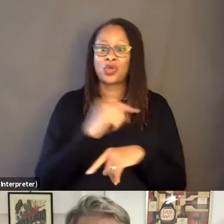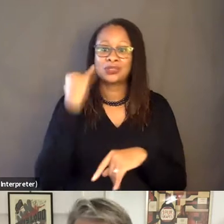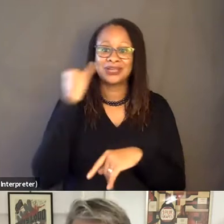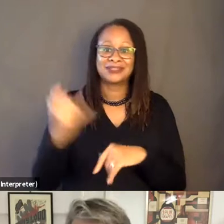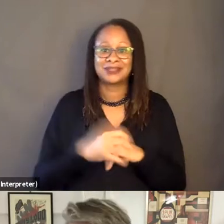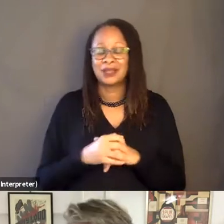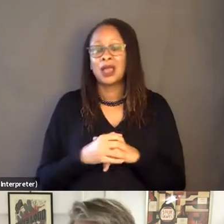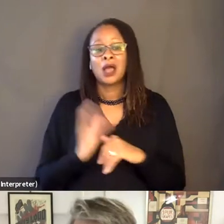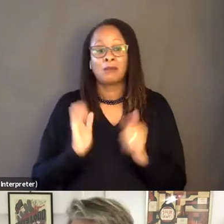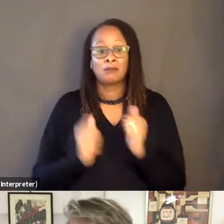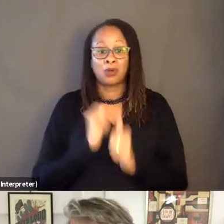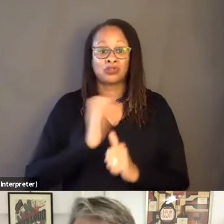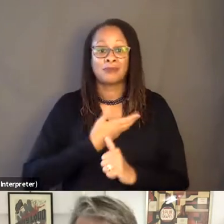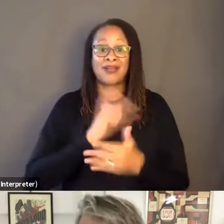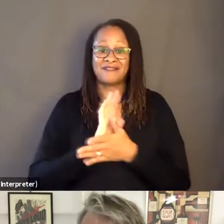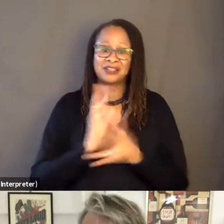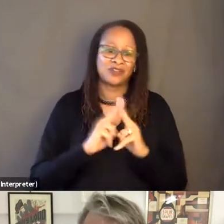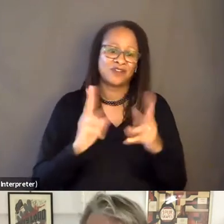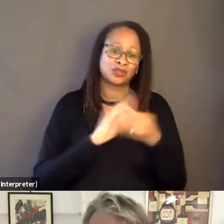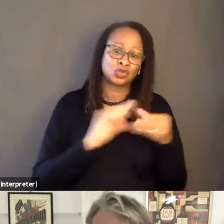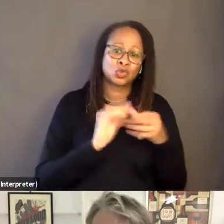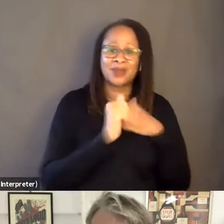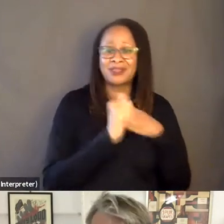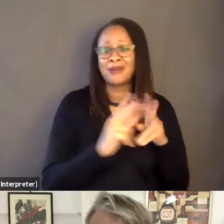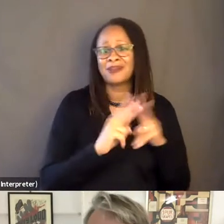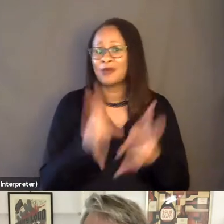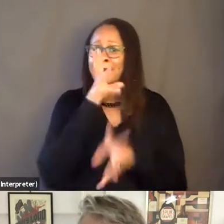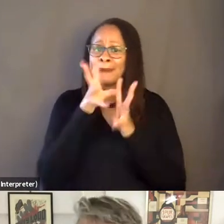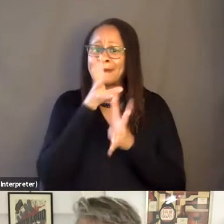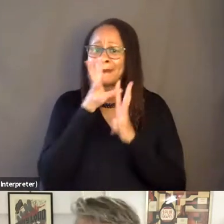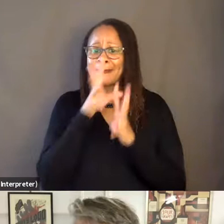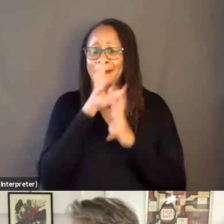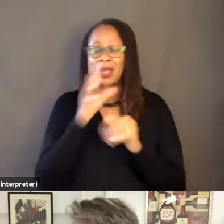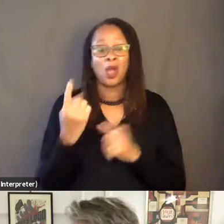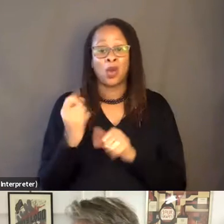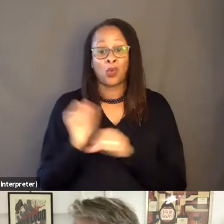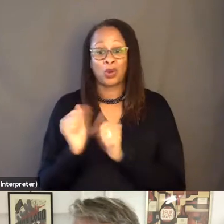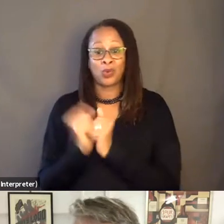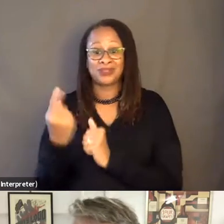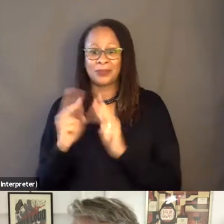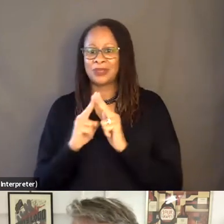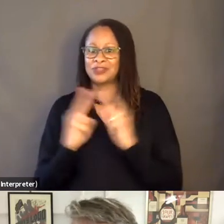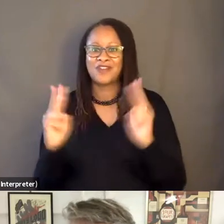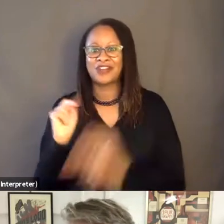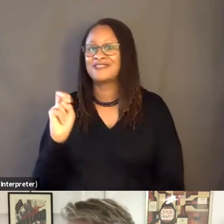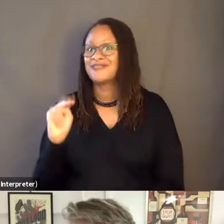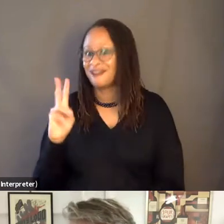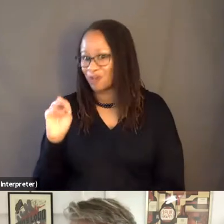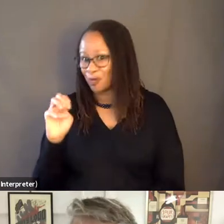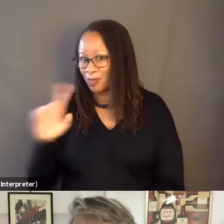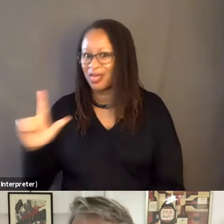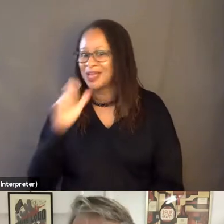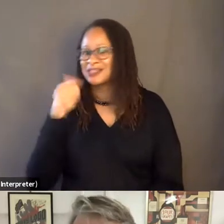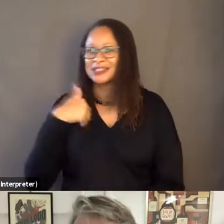And then, for me, most of my films are fairly story-led, they're quite verbal, you know, to work in something that was kind of very non-verbal and doesn't have a